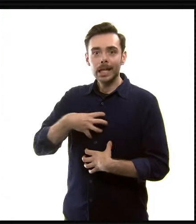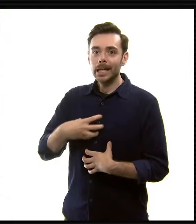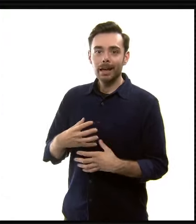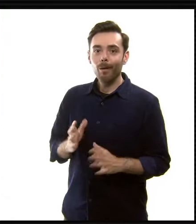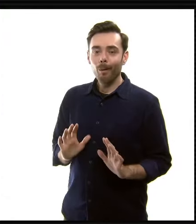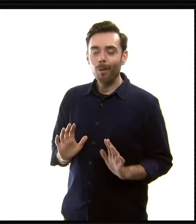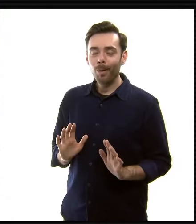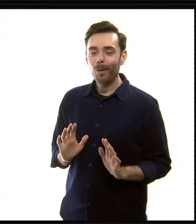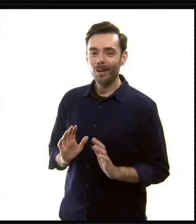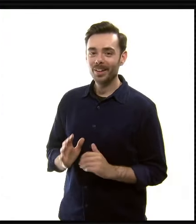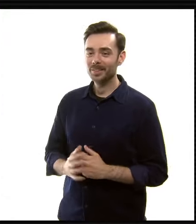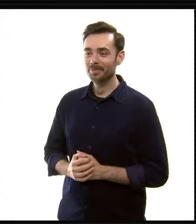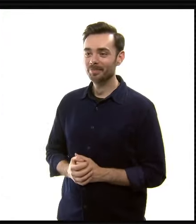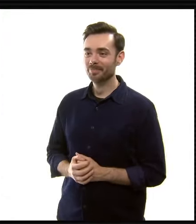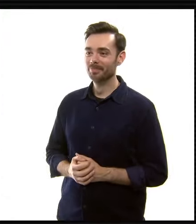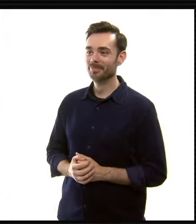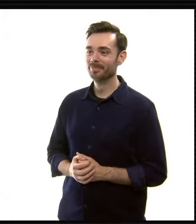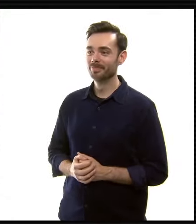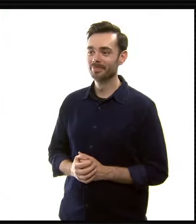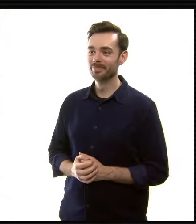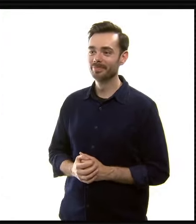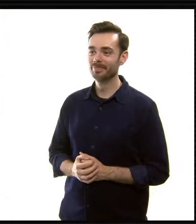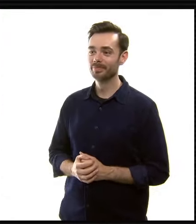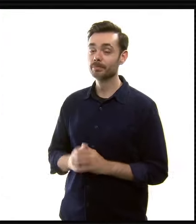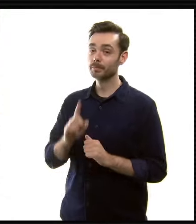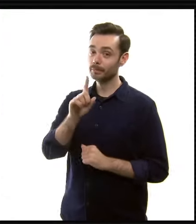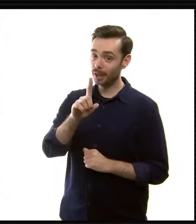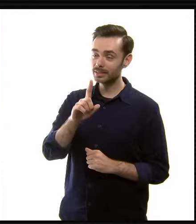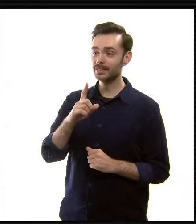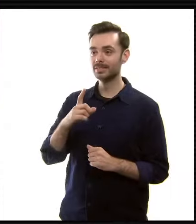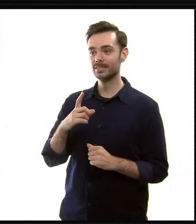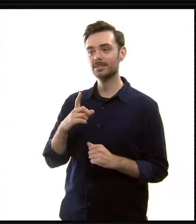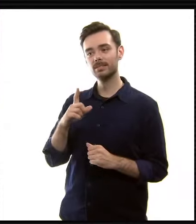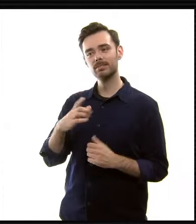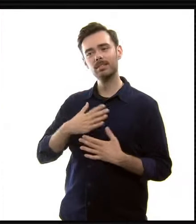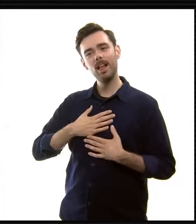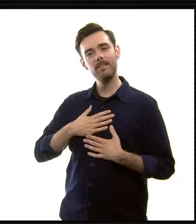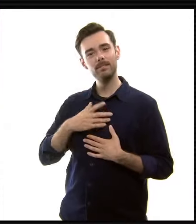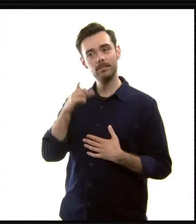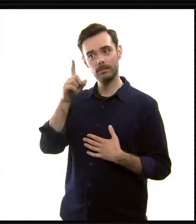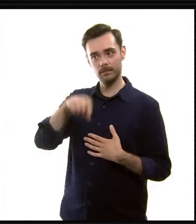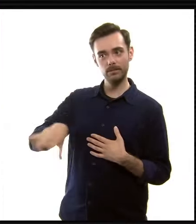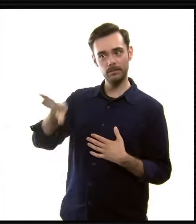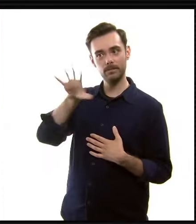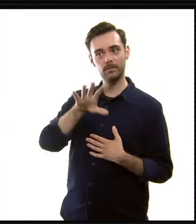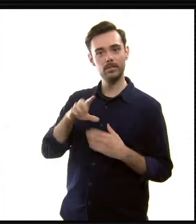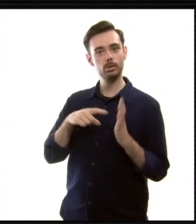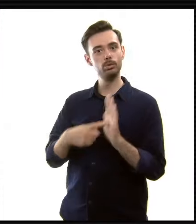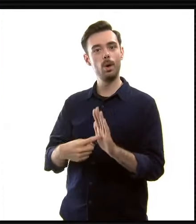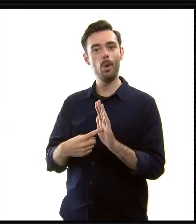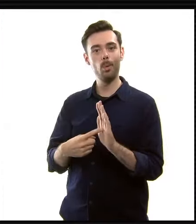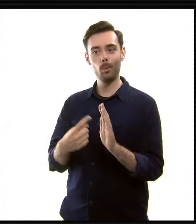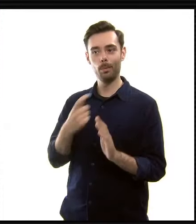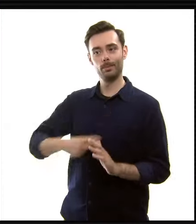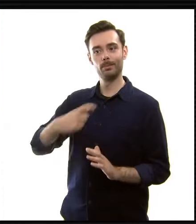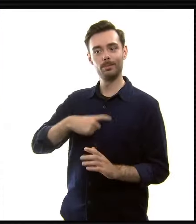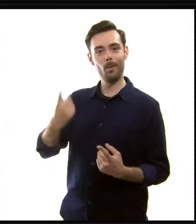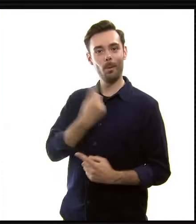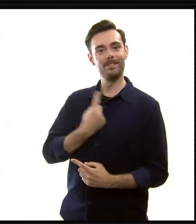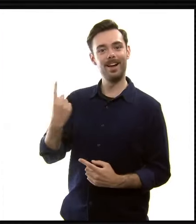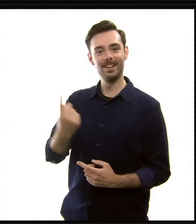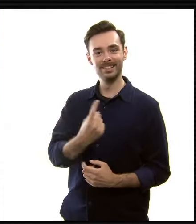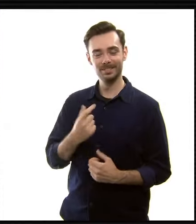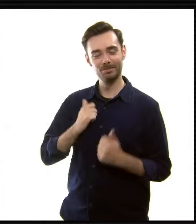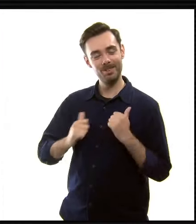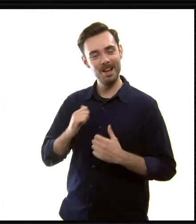So, but yeah, I love how it looks like all of us. It's like we're so proud. And thank you for